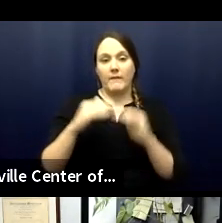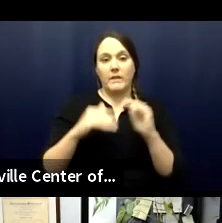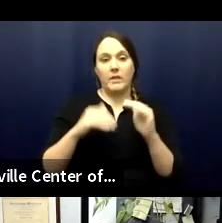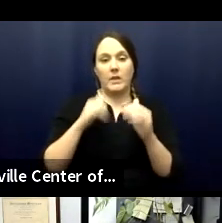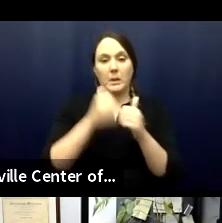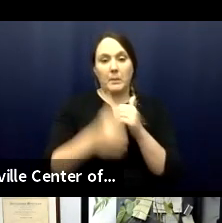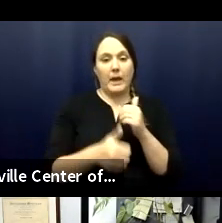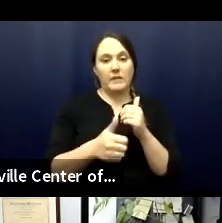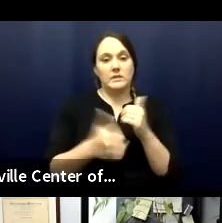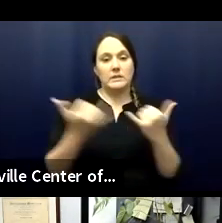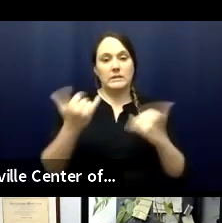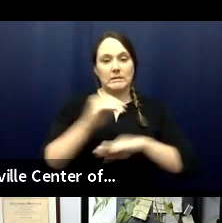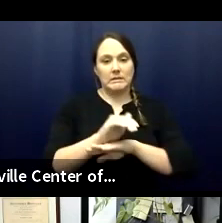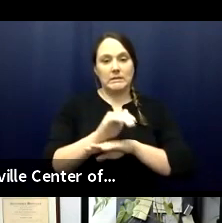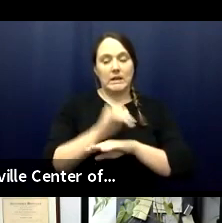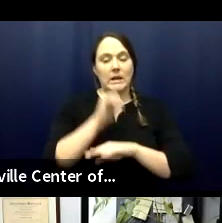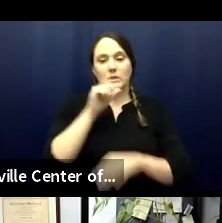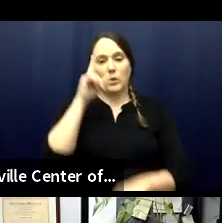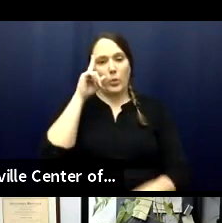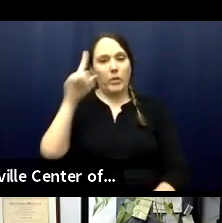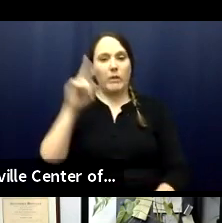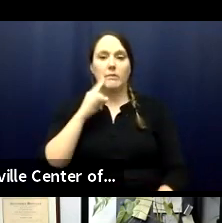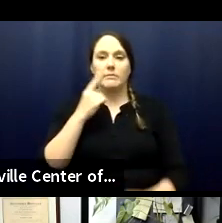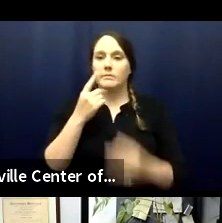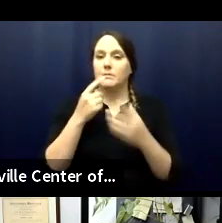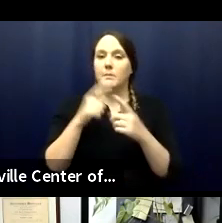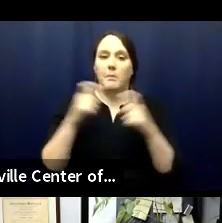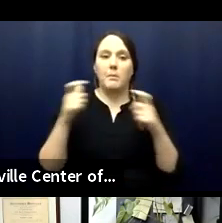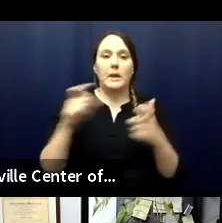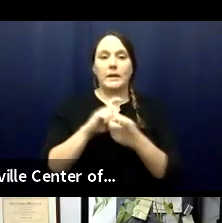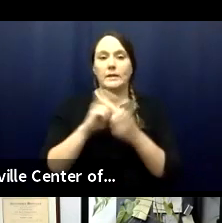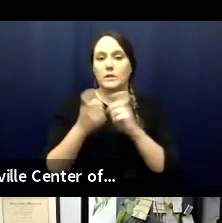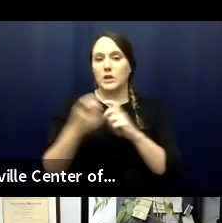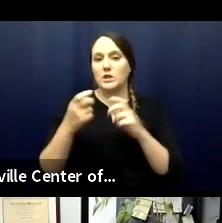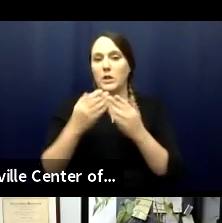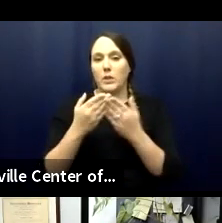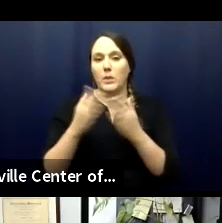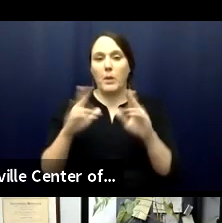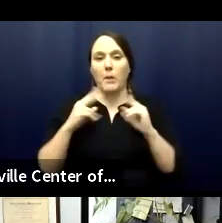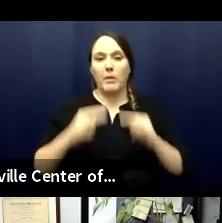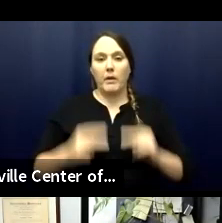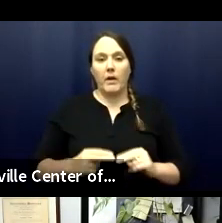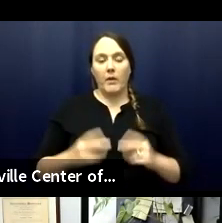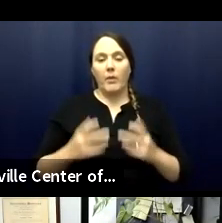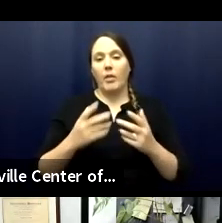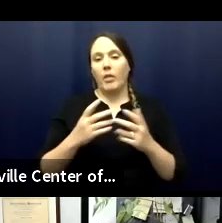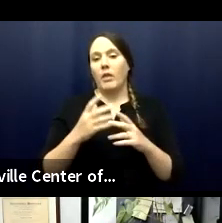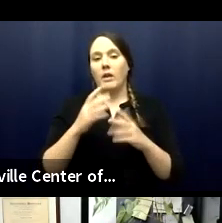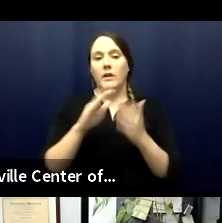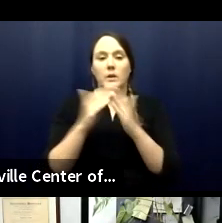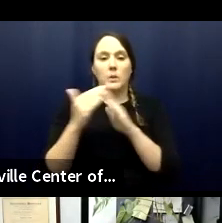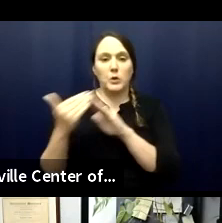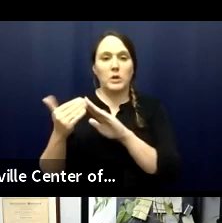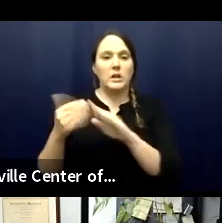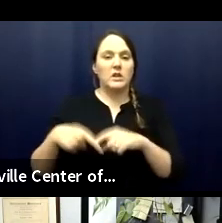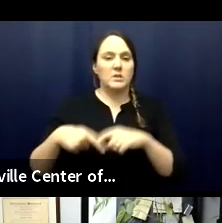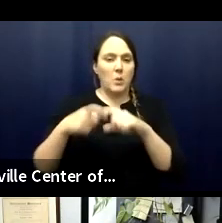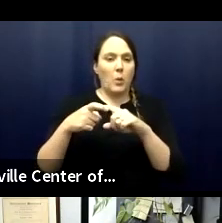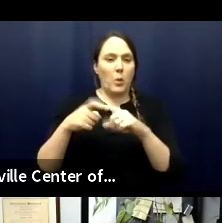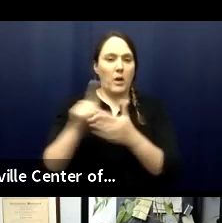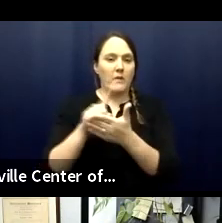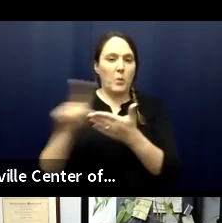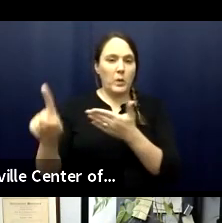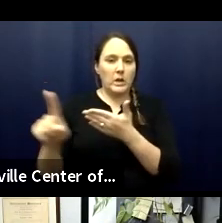think that there would be a significant change in the public health of our community by holding off a week and getting it a little finer